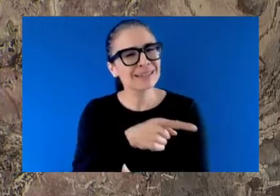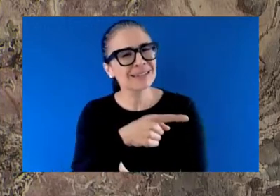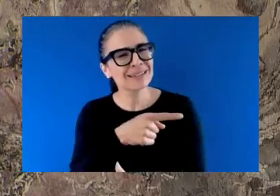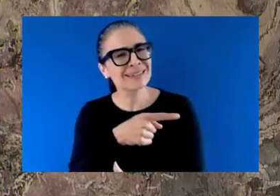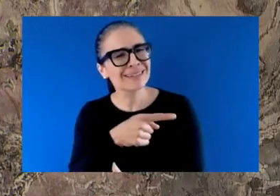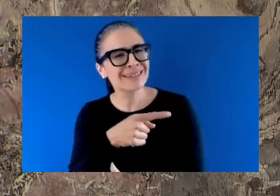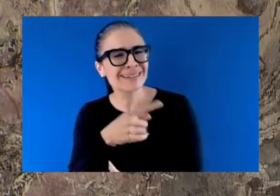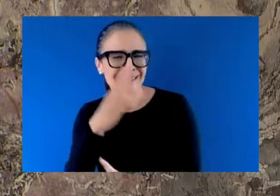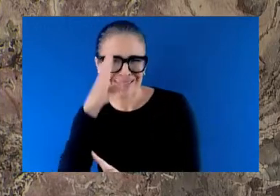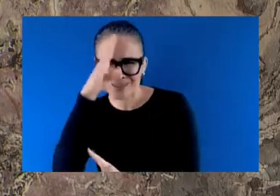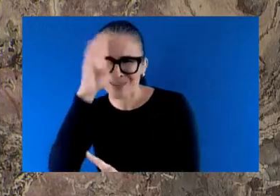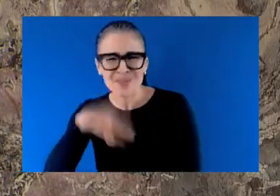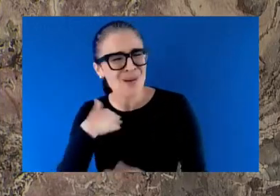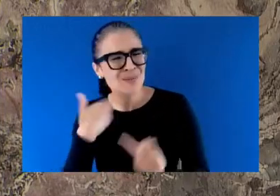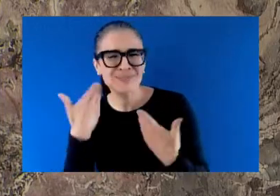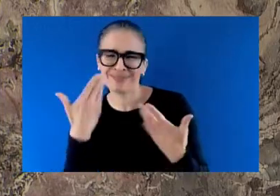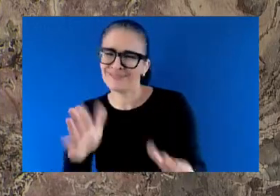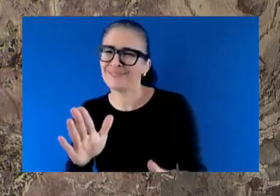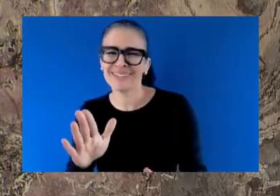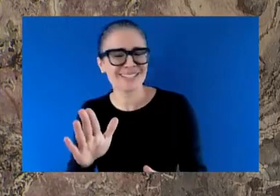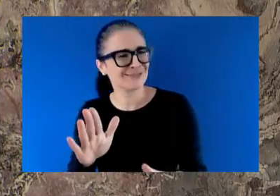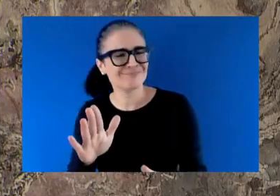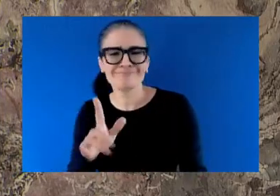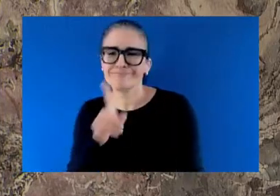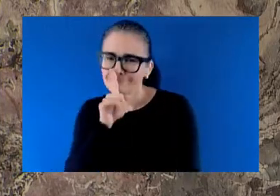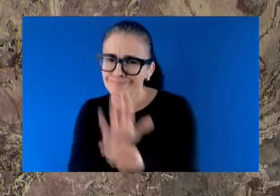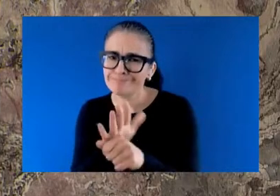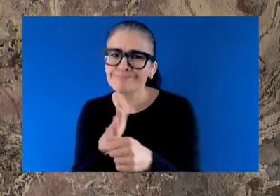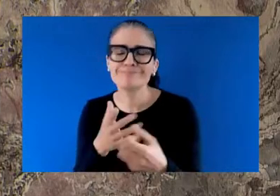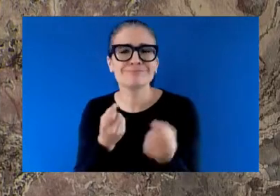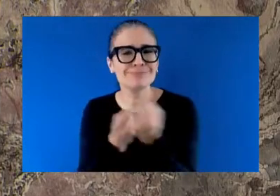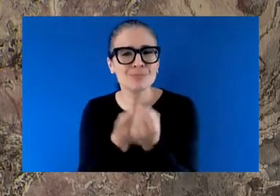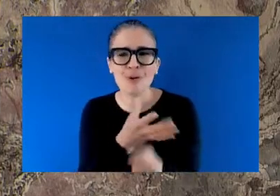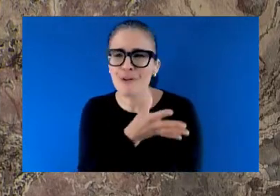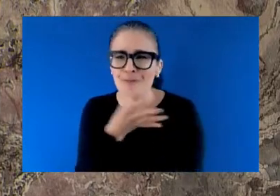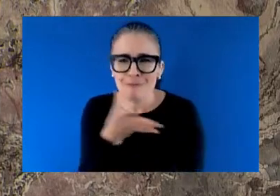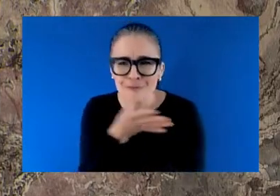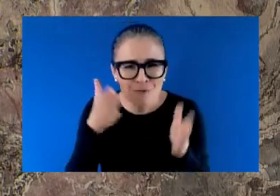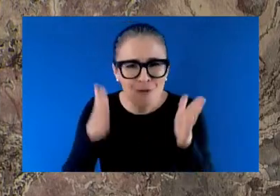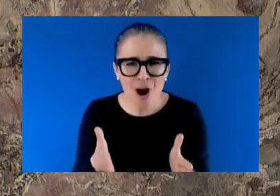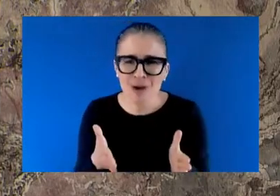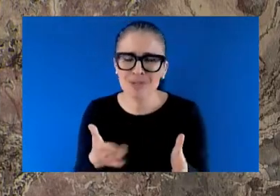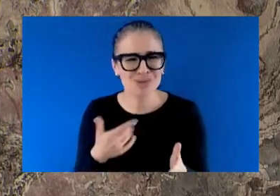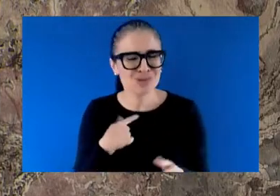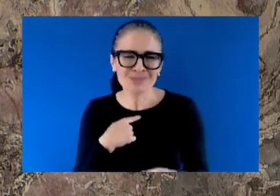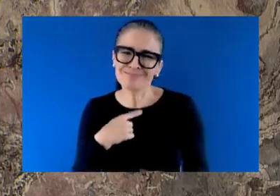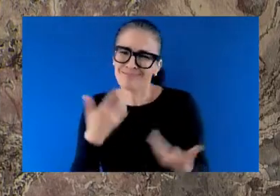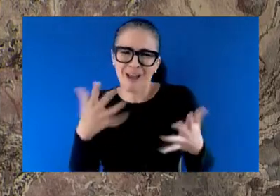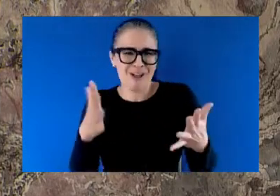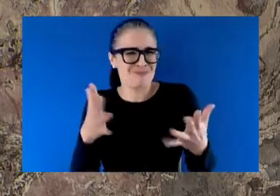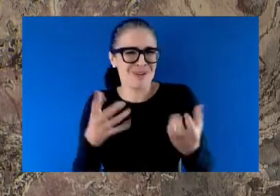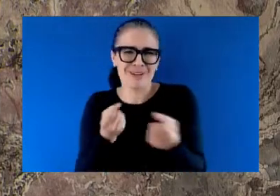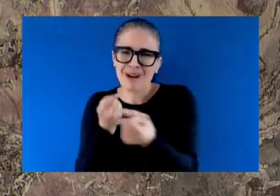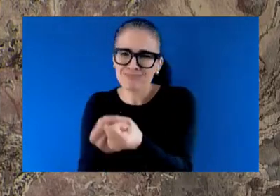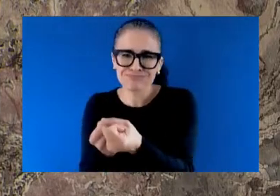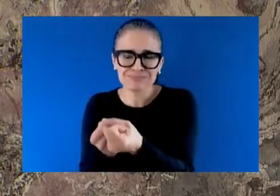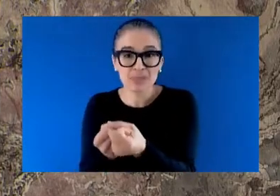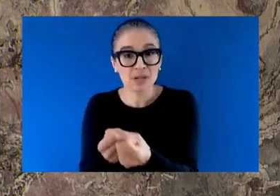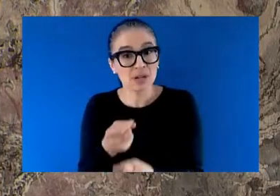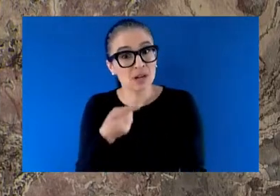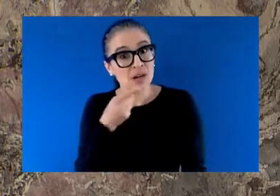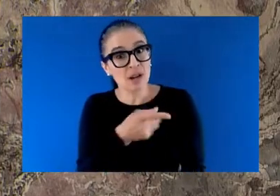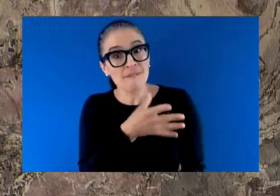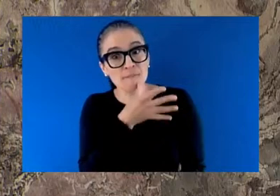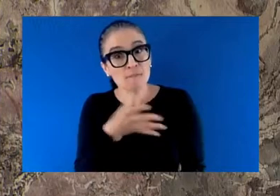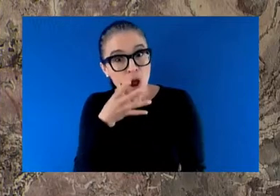now. Right now, Mr. Speaker, farmers are eligible for PST exemptions for heat, for natural gas,